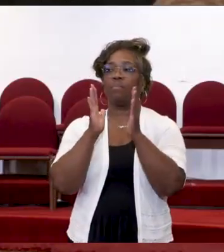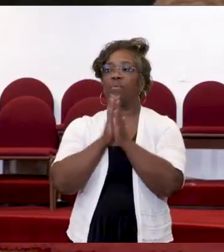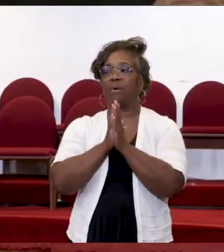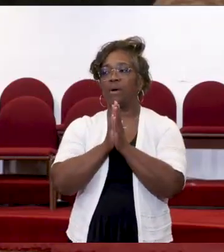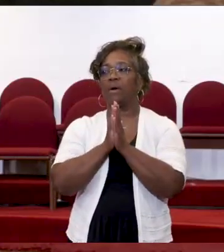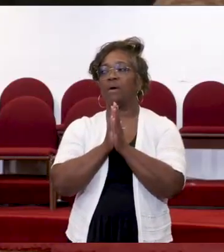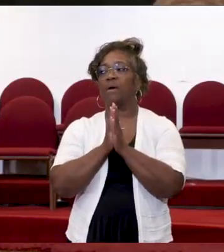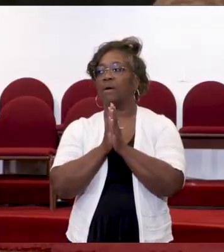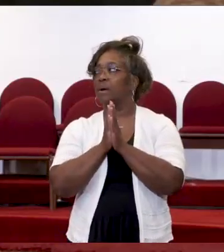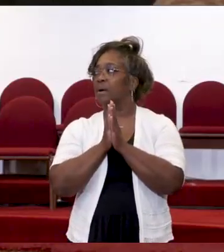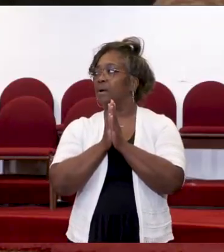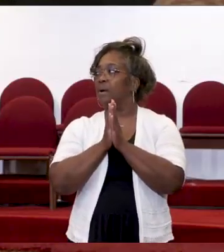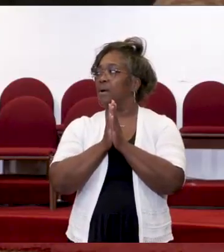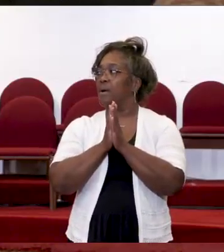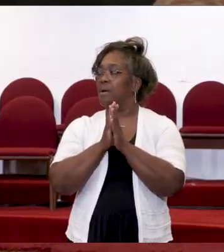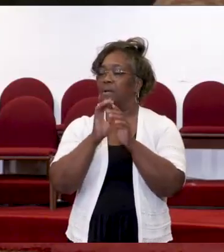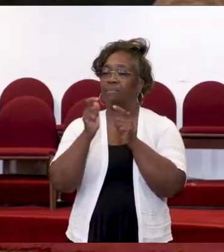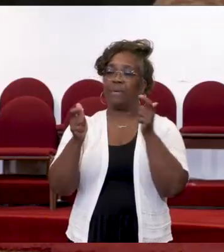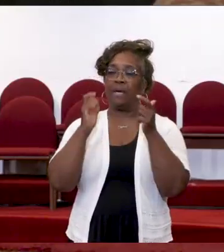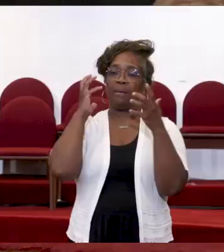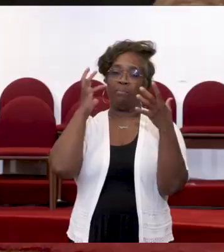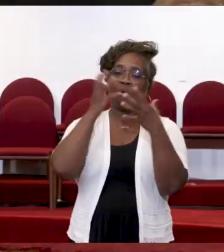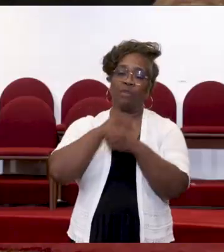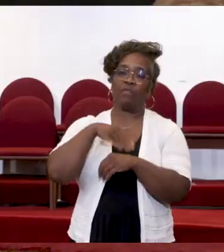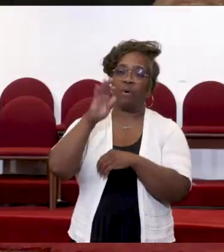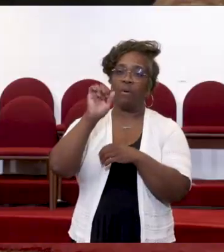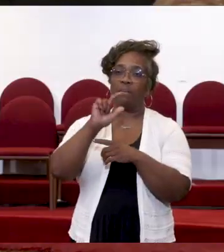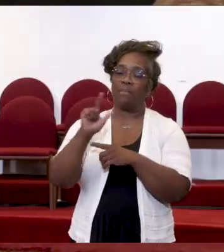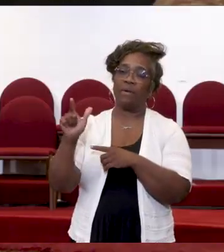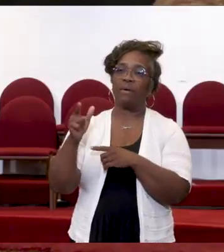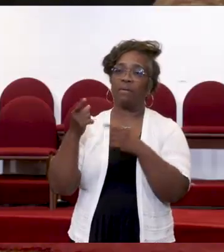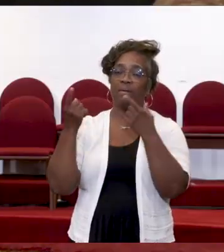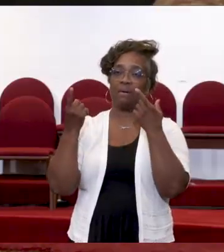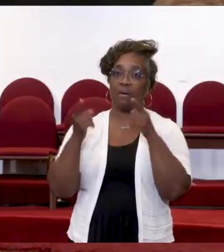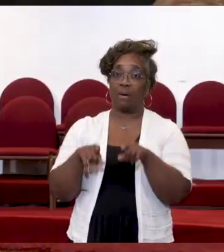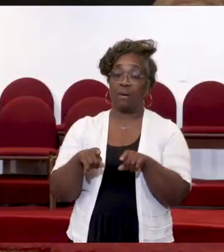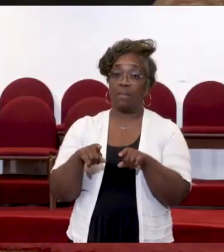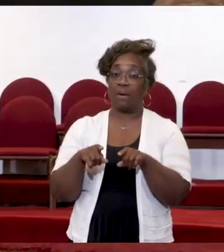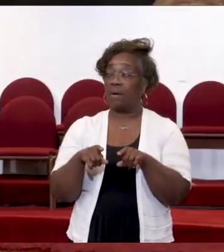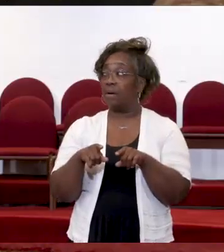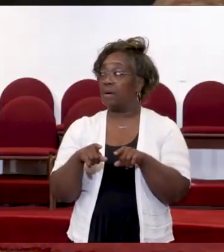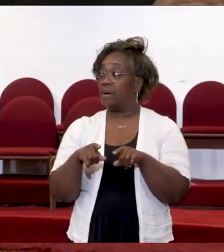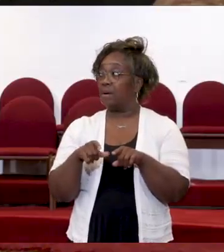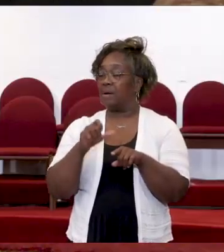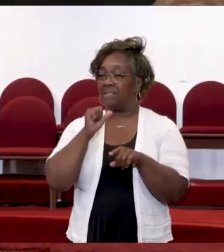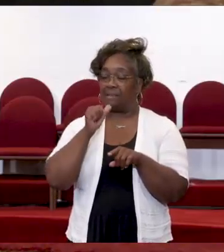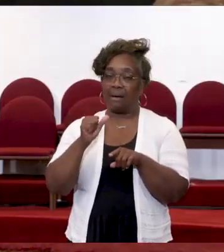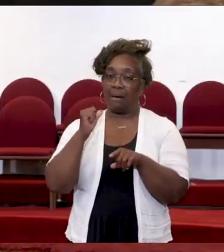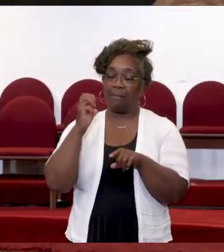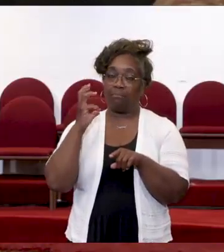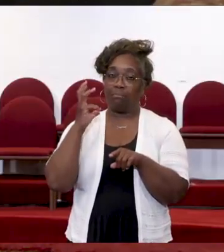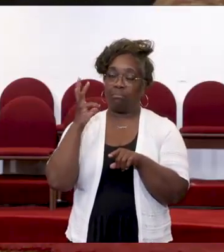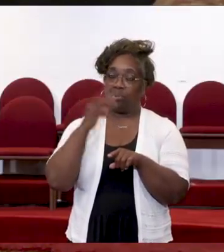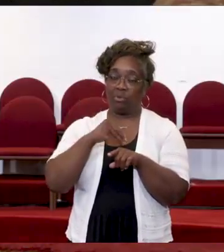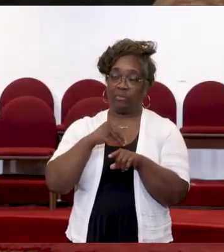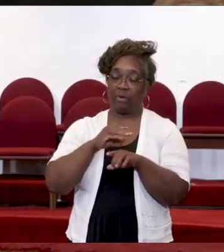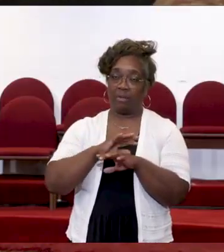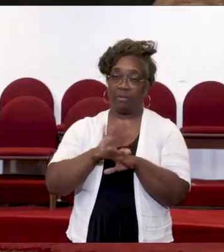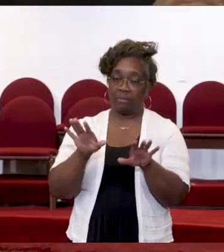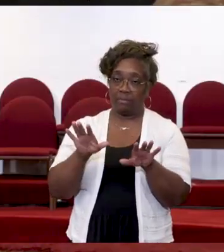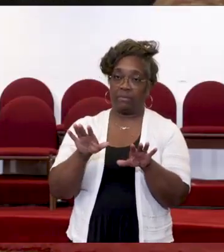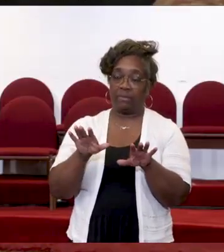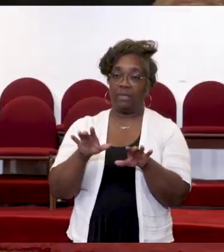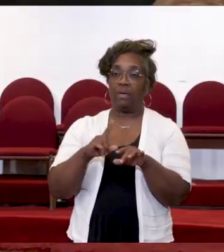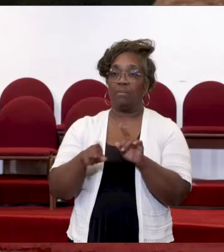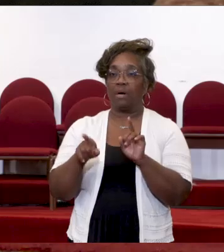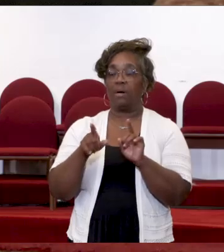the big, beautiful bill comes online, that it is not very beautiful at all, that you would